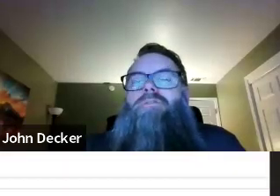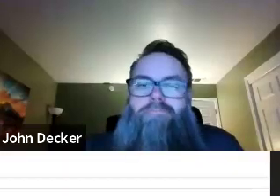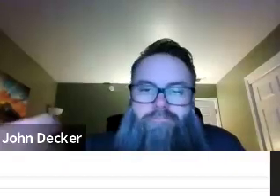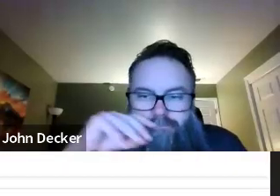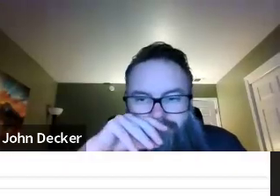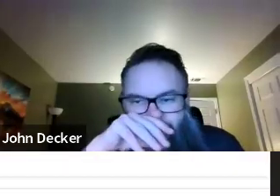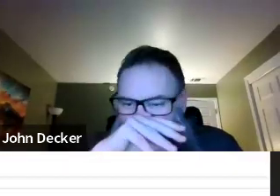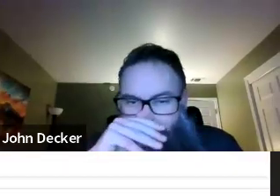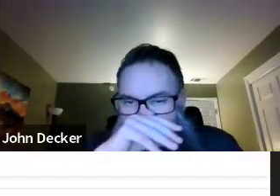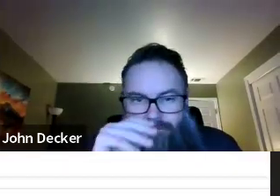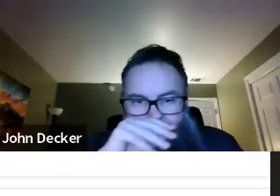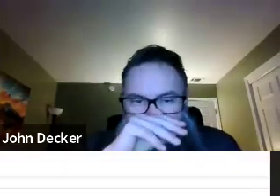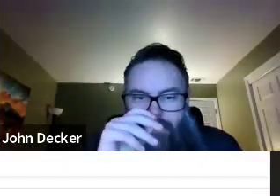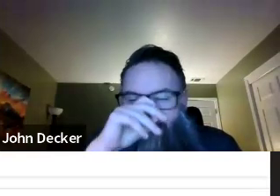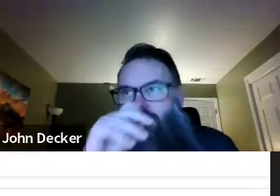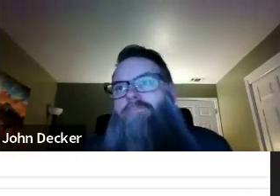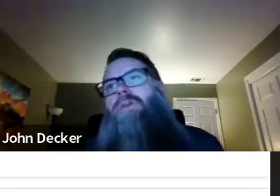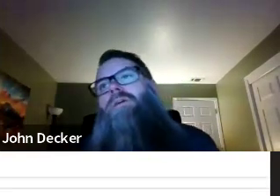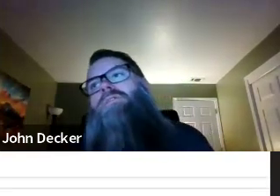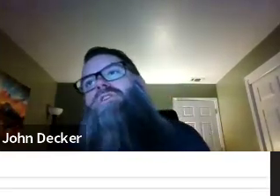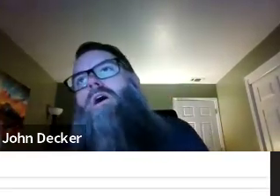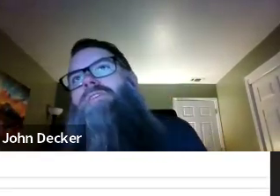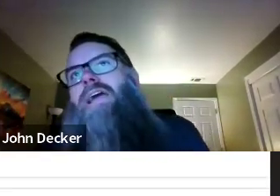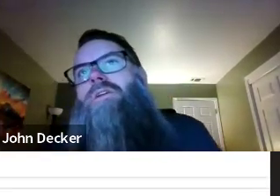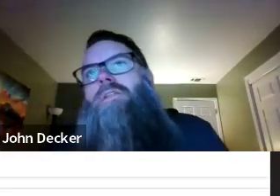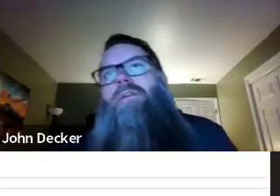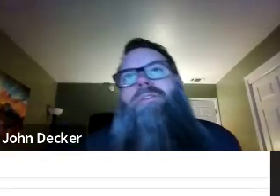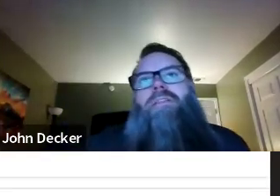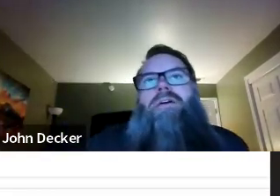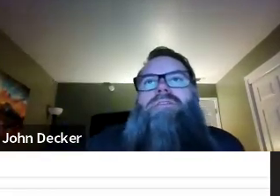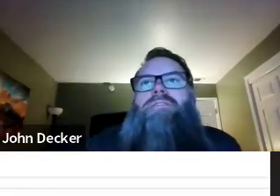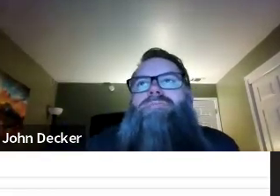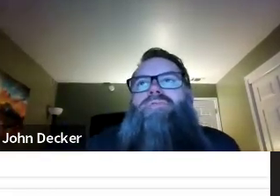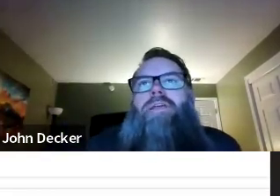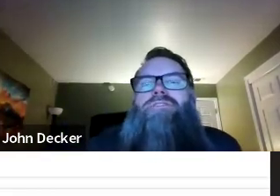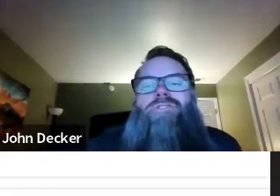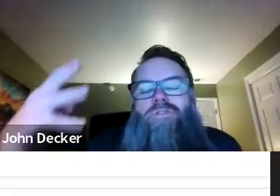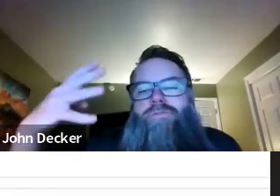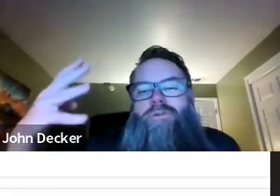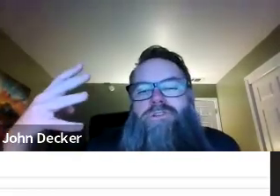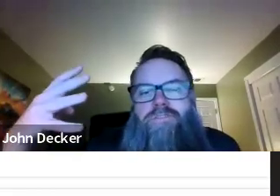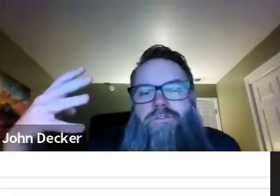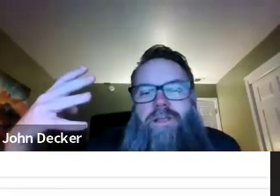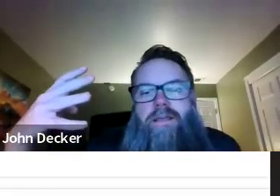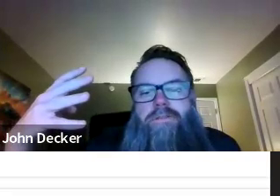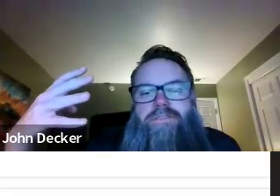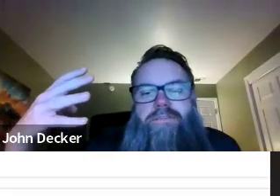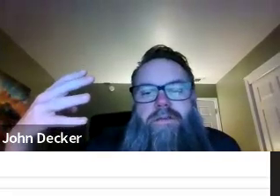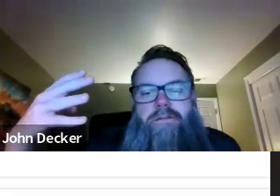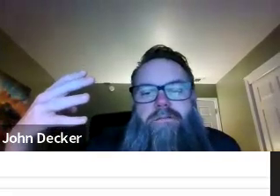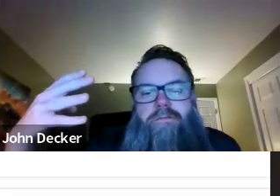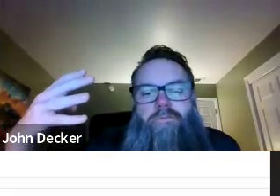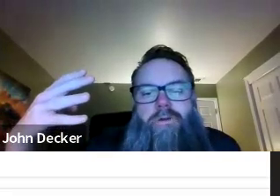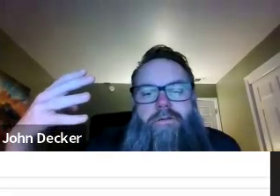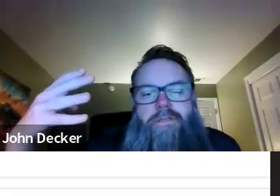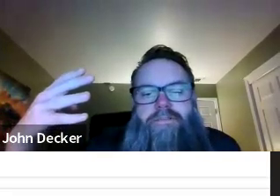this calculator now? Yeah, cool. So on this calculator, this allows us to put in, so there's only 4 service codes right now that